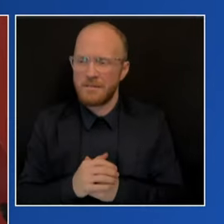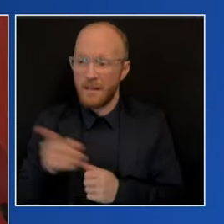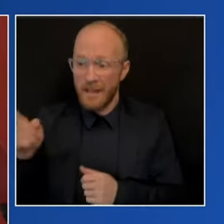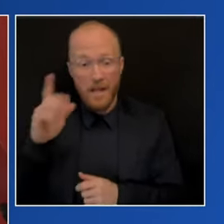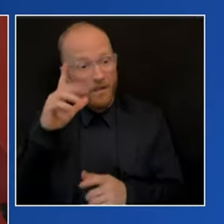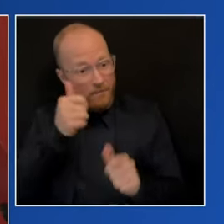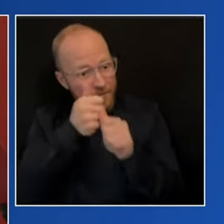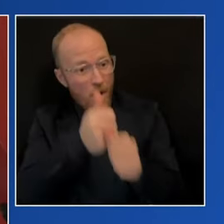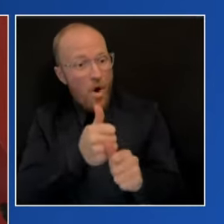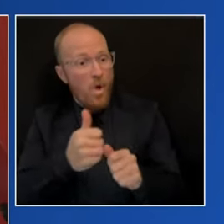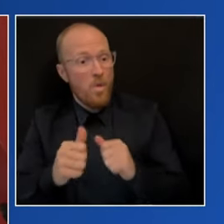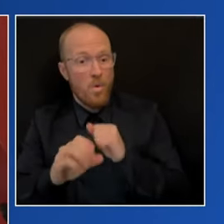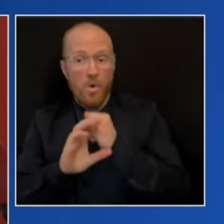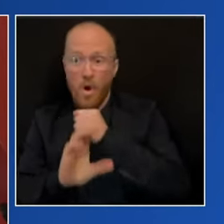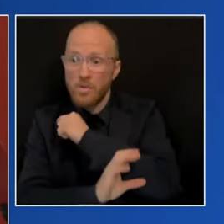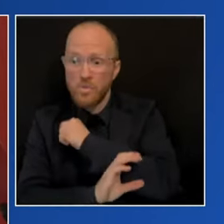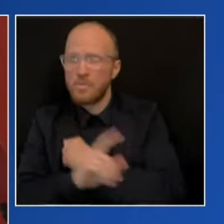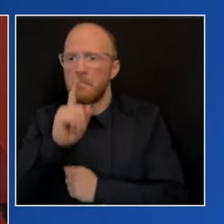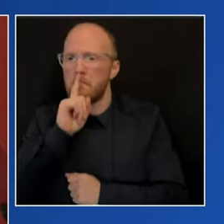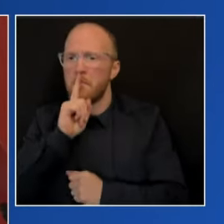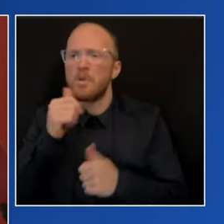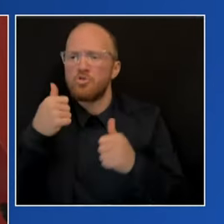to destroy the Constitution.